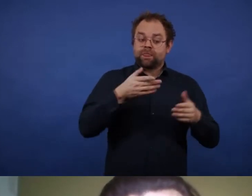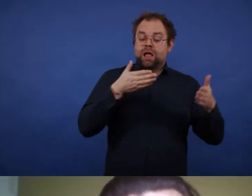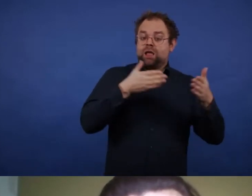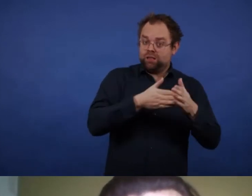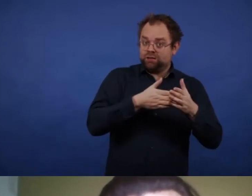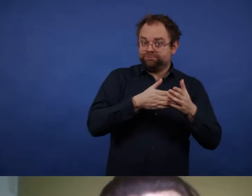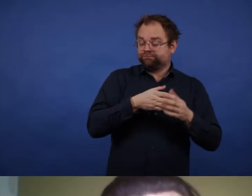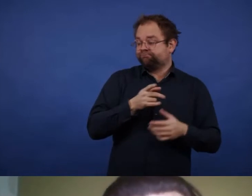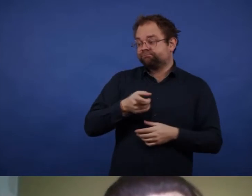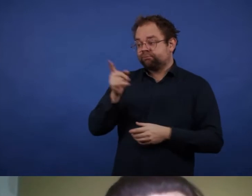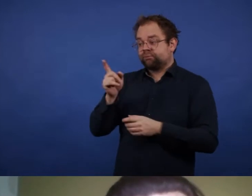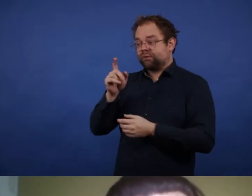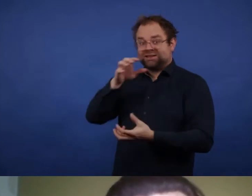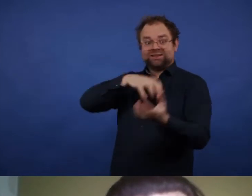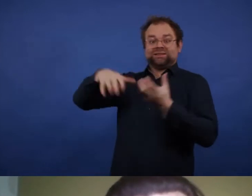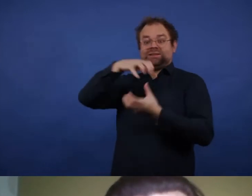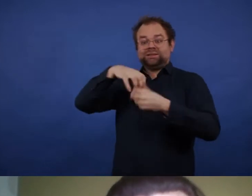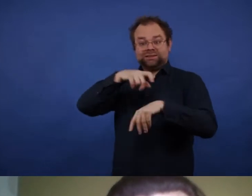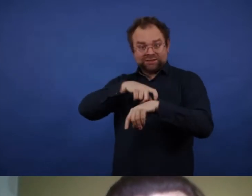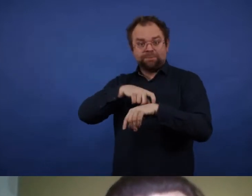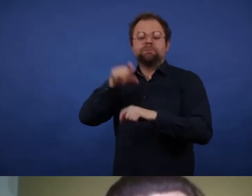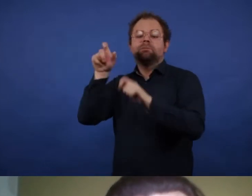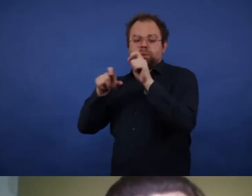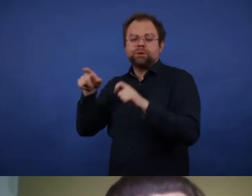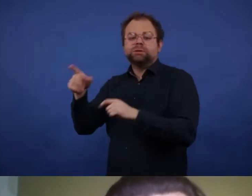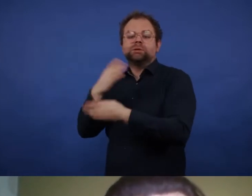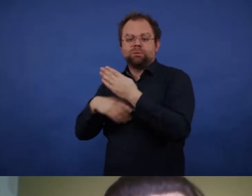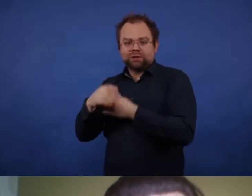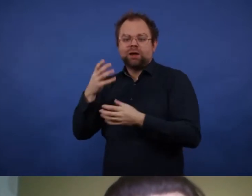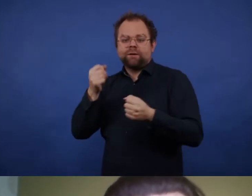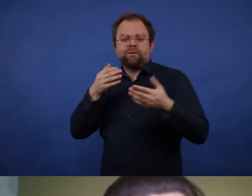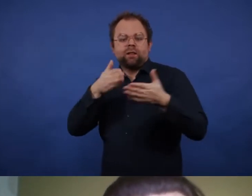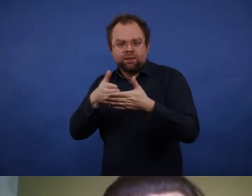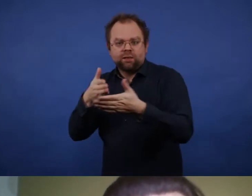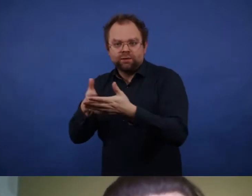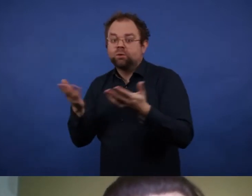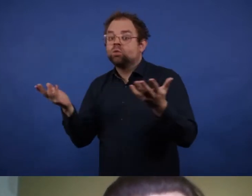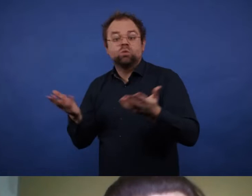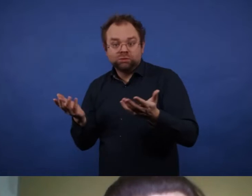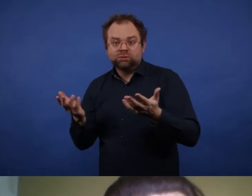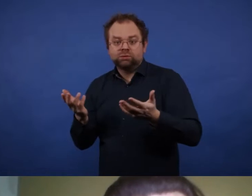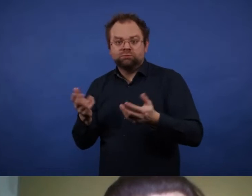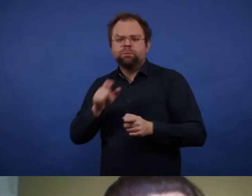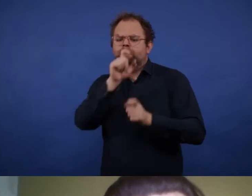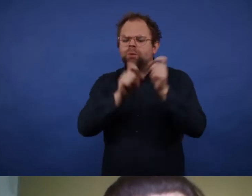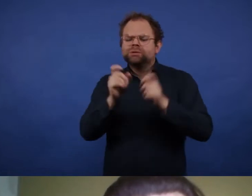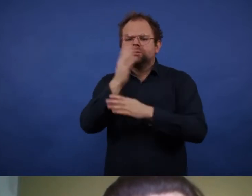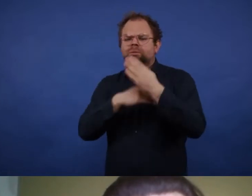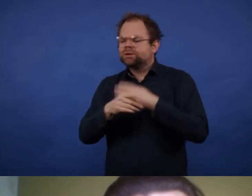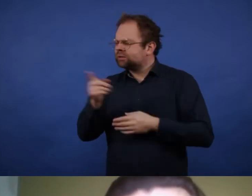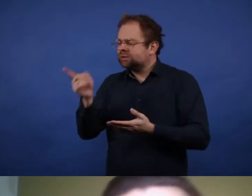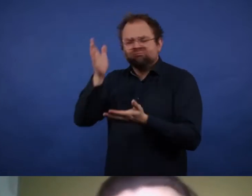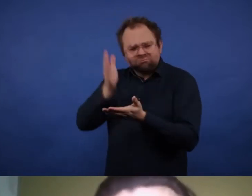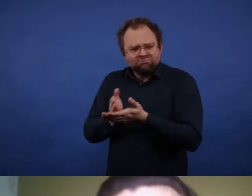And it is the fact that there isn't real integration for people with disability. We know that the cases of emergencies are